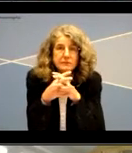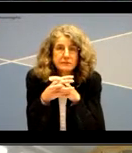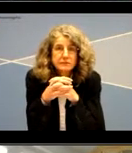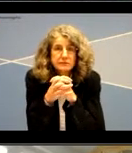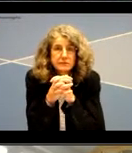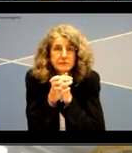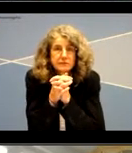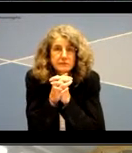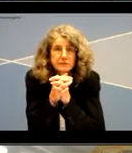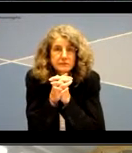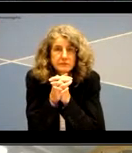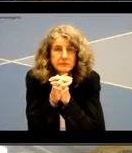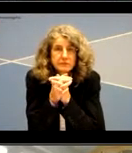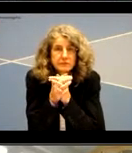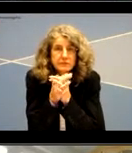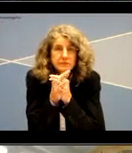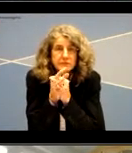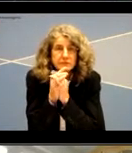also all consumers